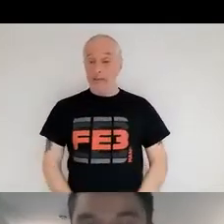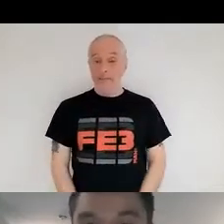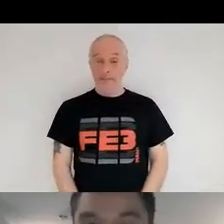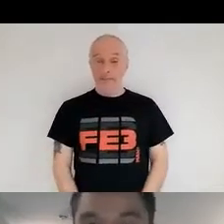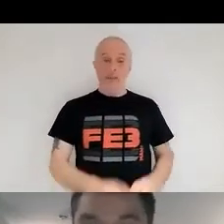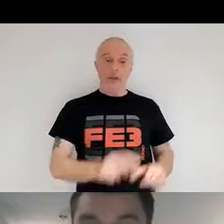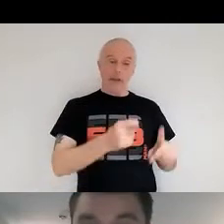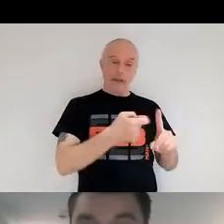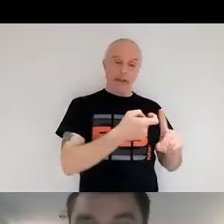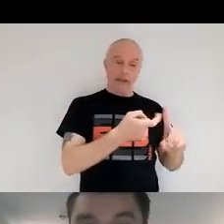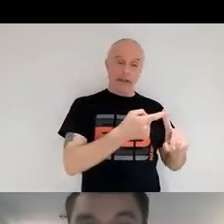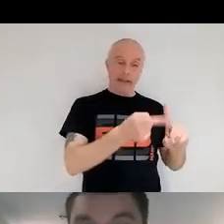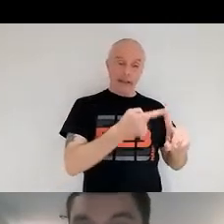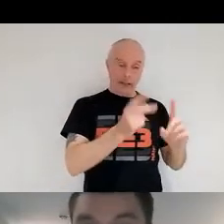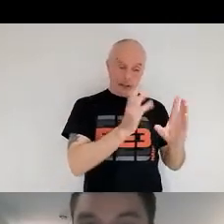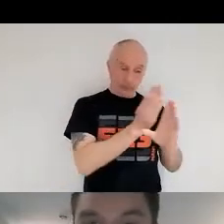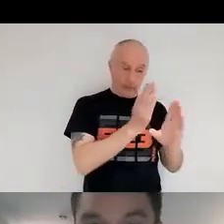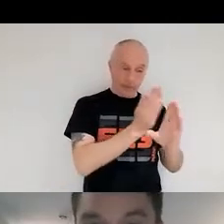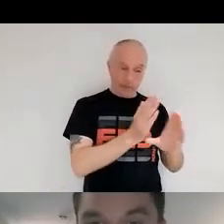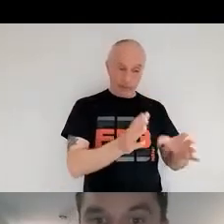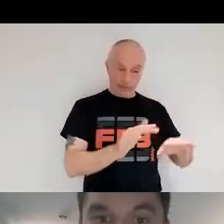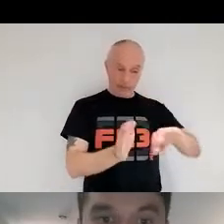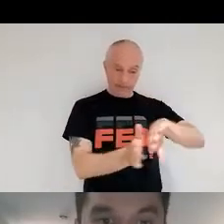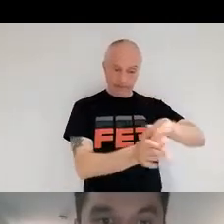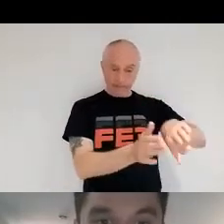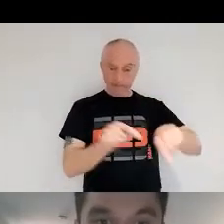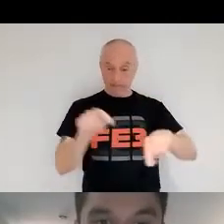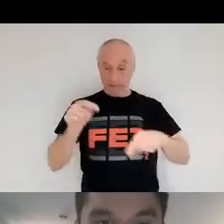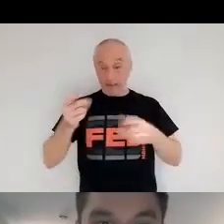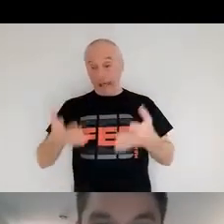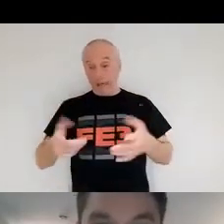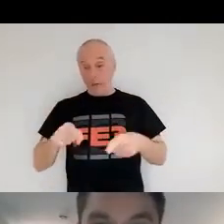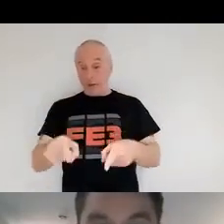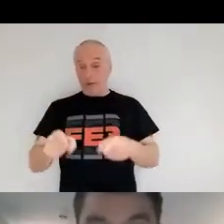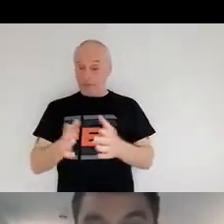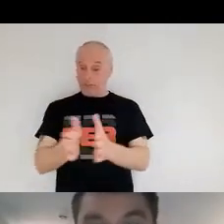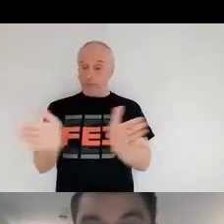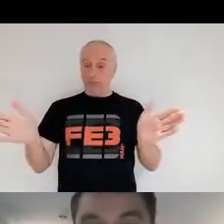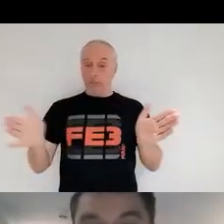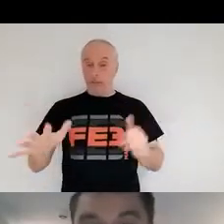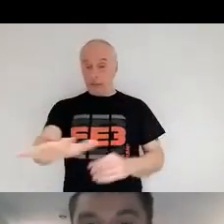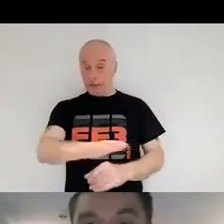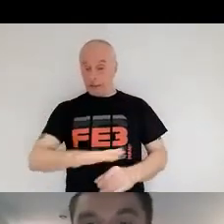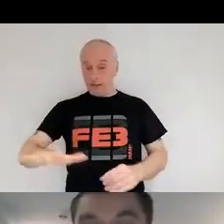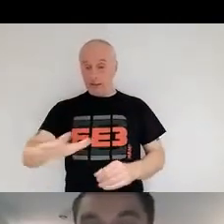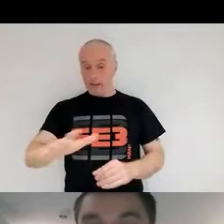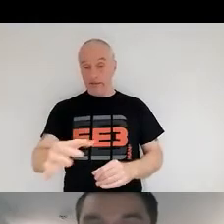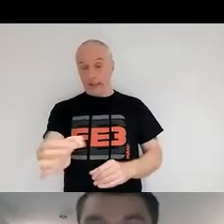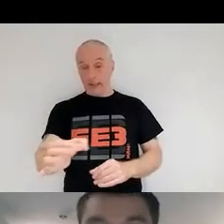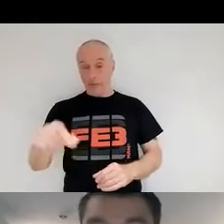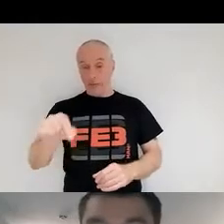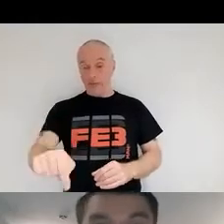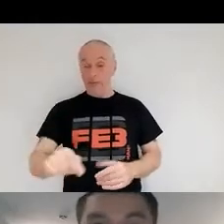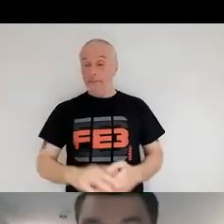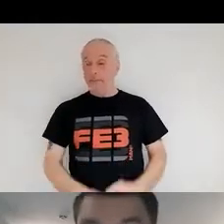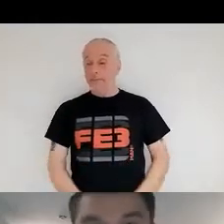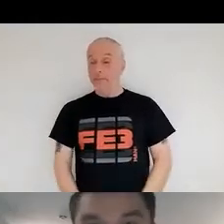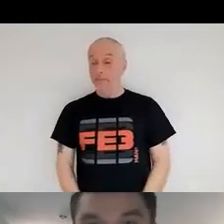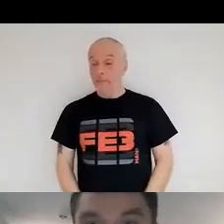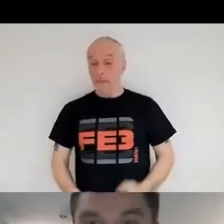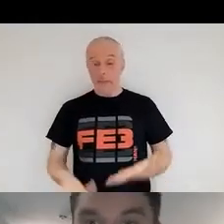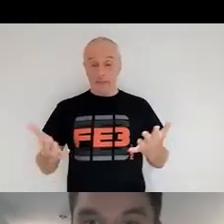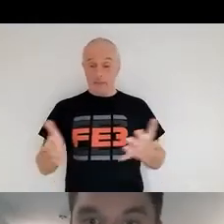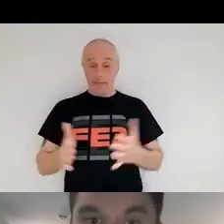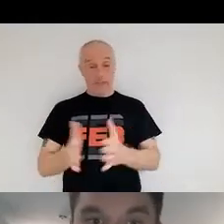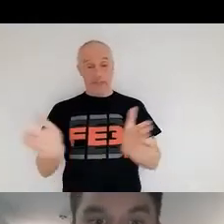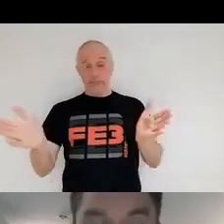gas network. We are now sort of out in the wild, as it were. And from a supply perspective, this is an open market. So